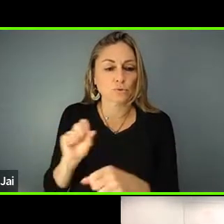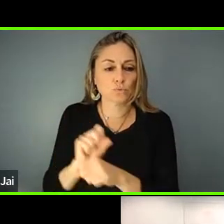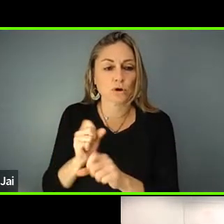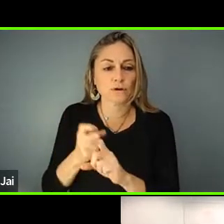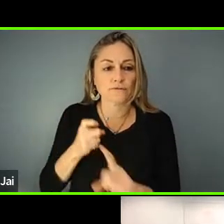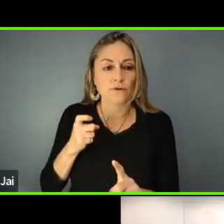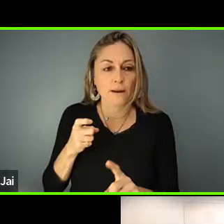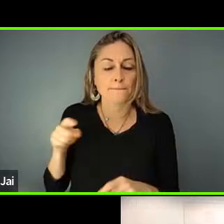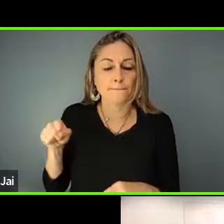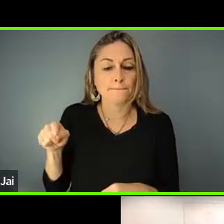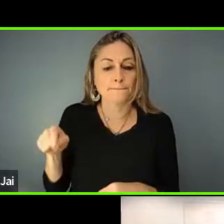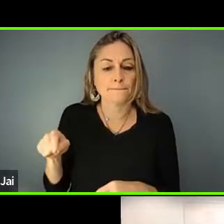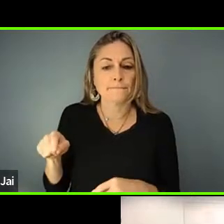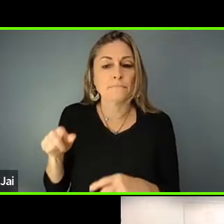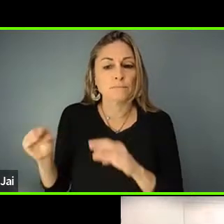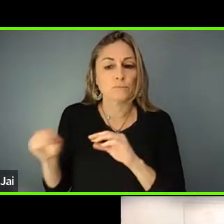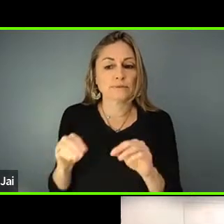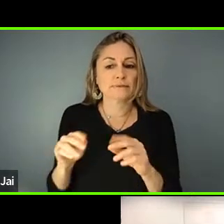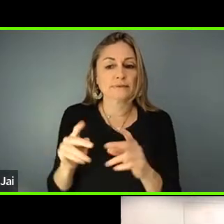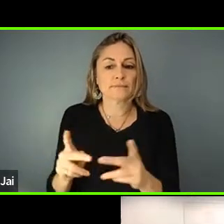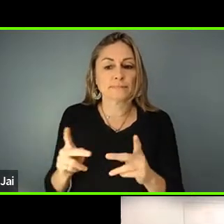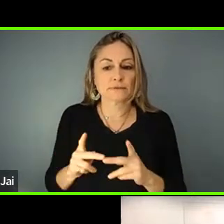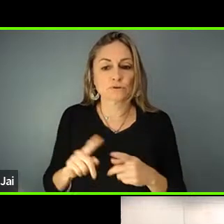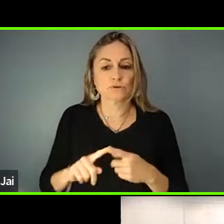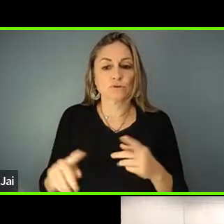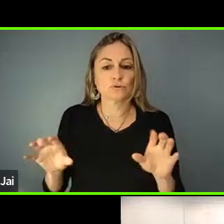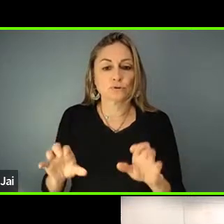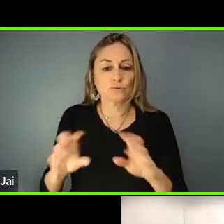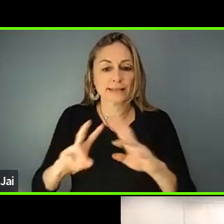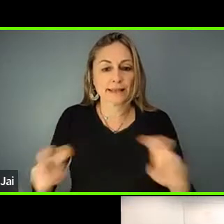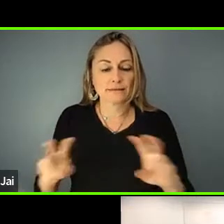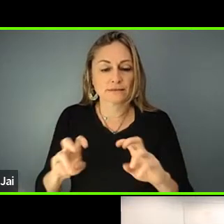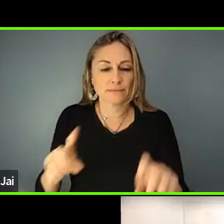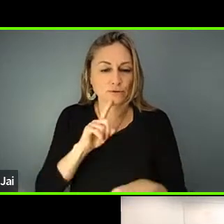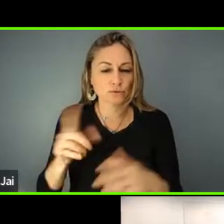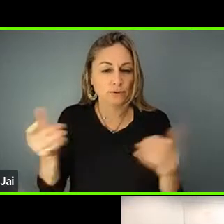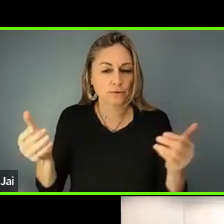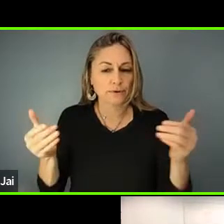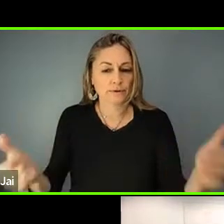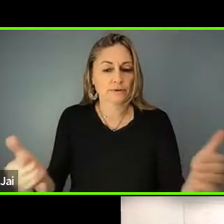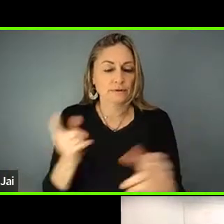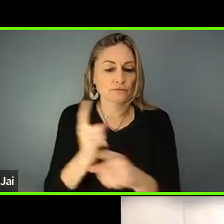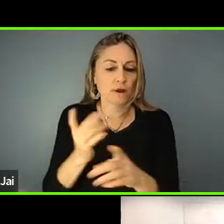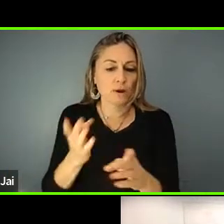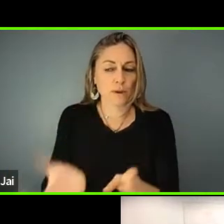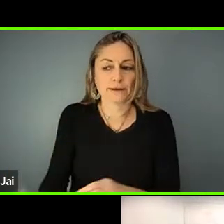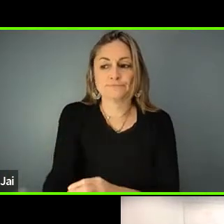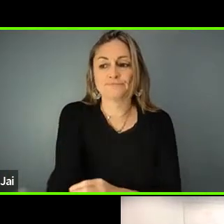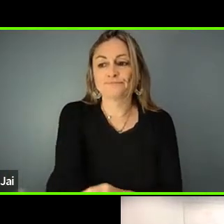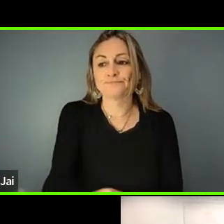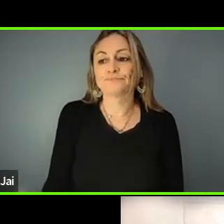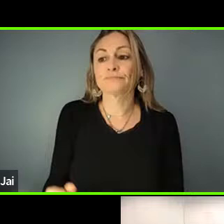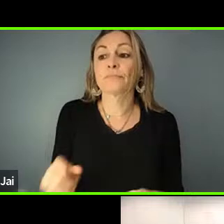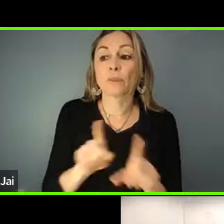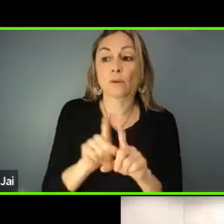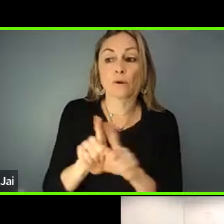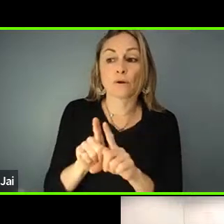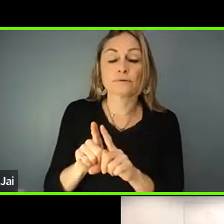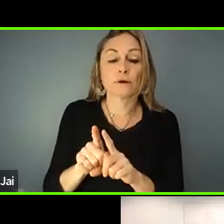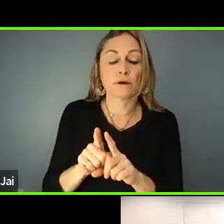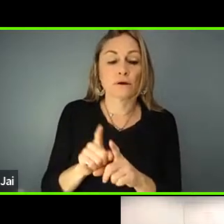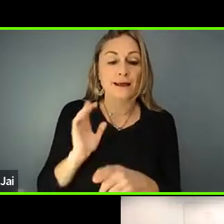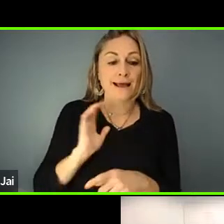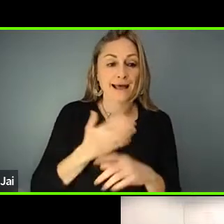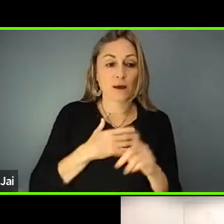us in a position to do an analysis to make sure that we're moving ahead the right way. Along with that, our team